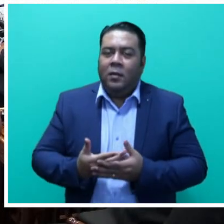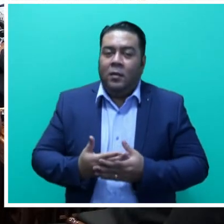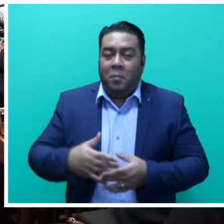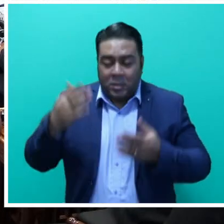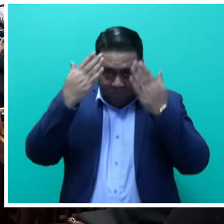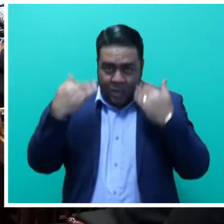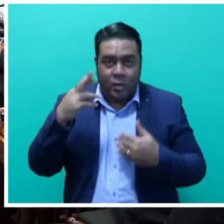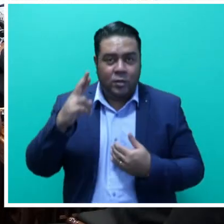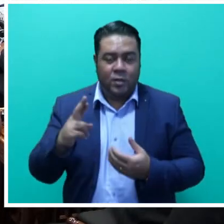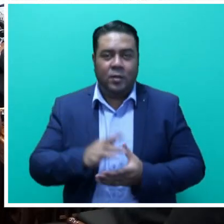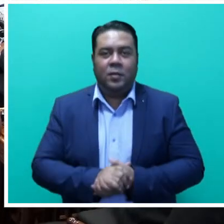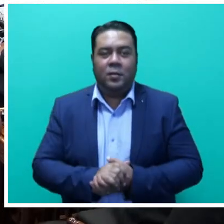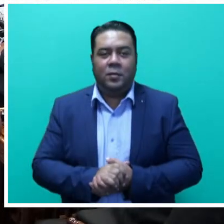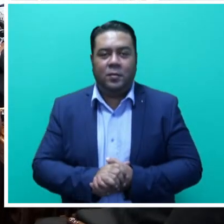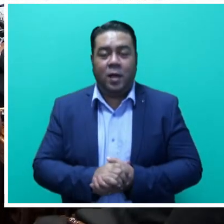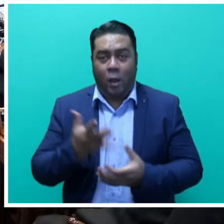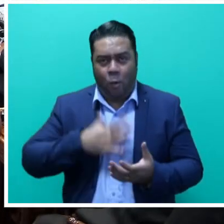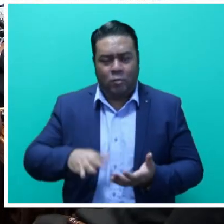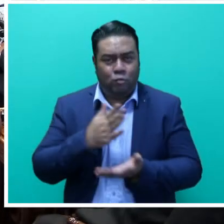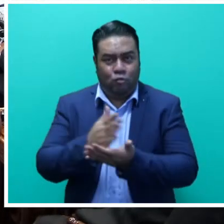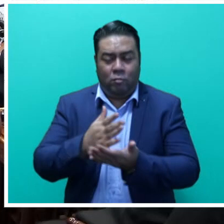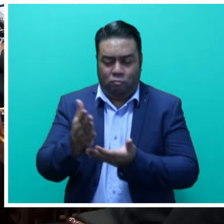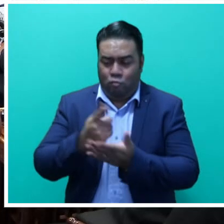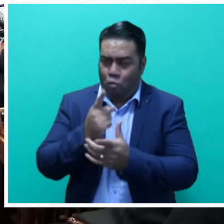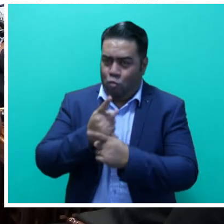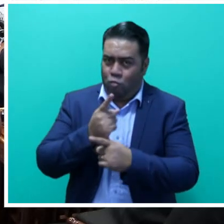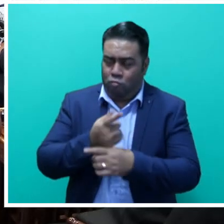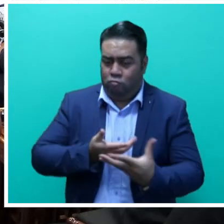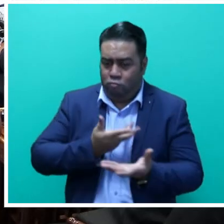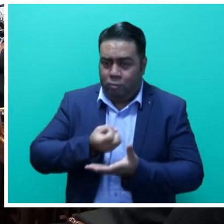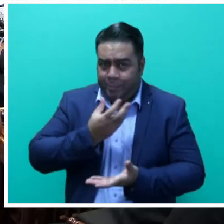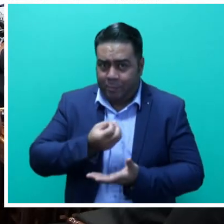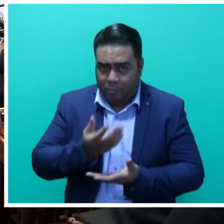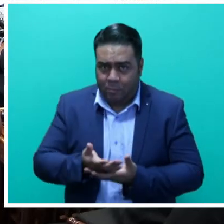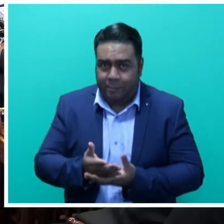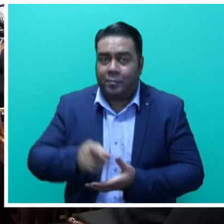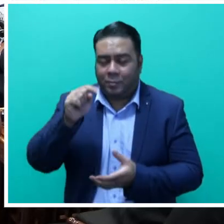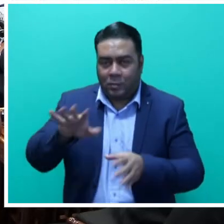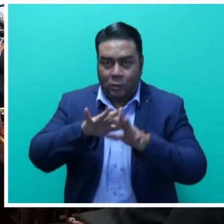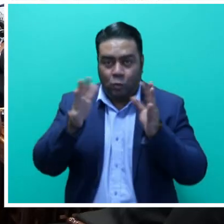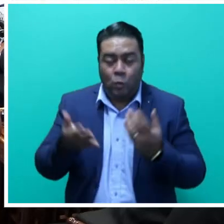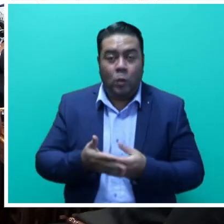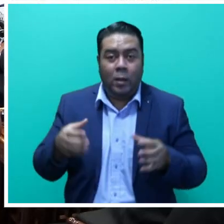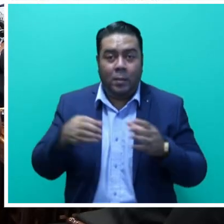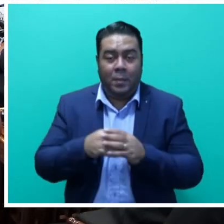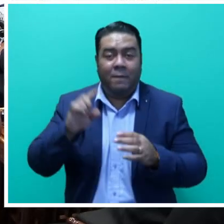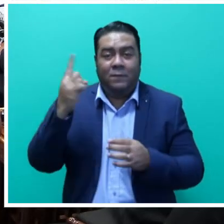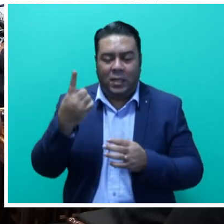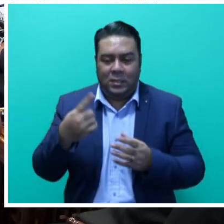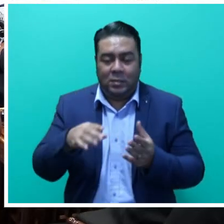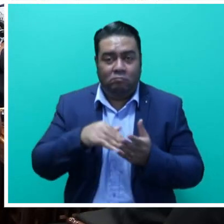sir, I'm glad to share that this is the World Bank's first